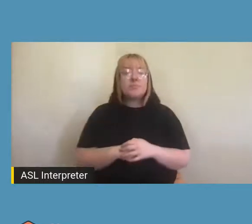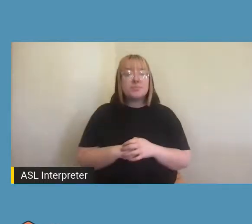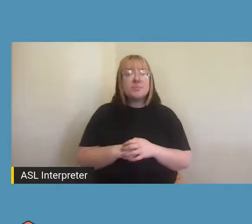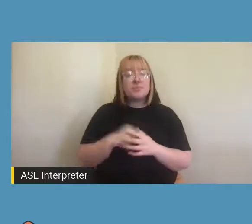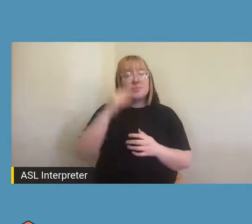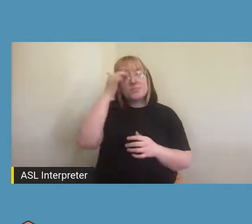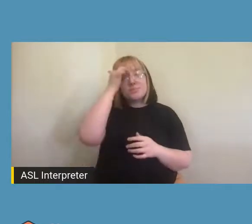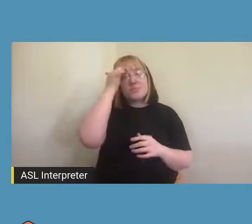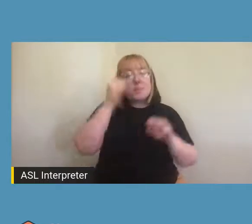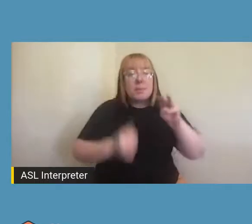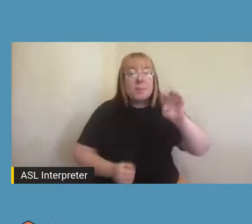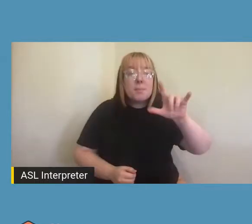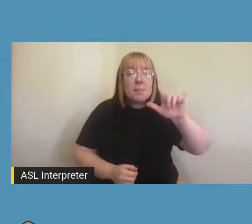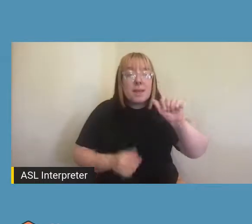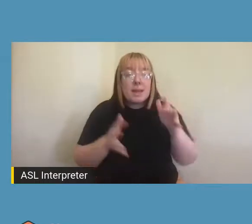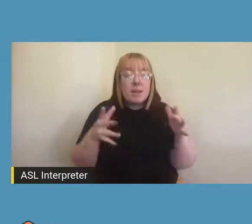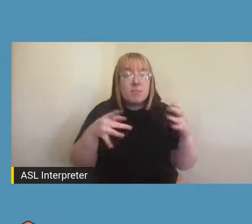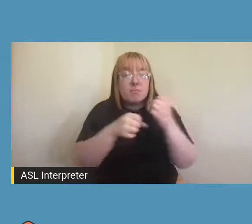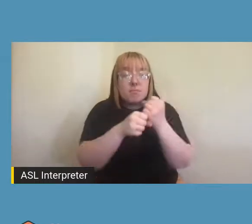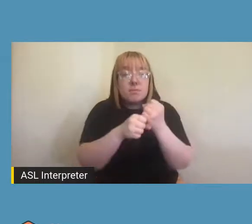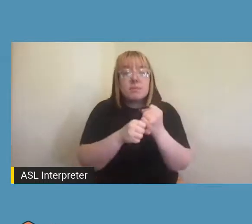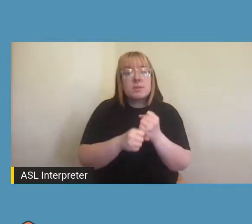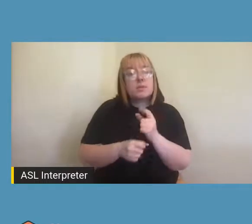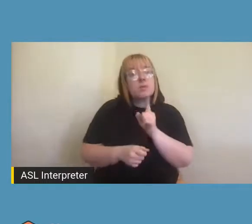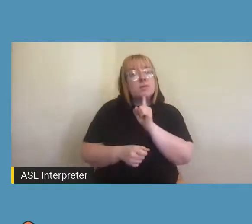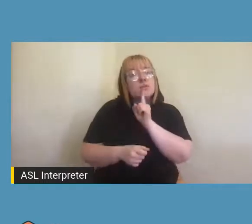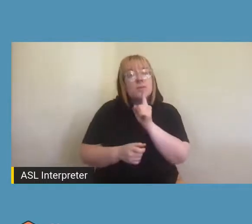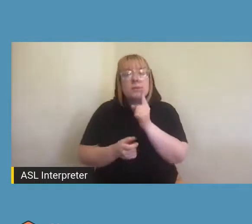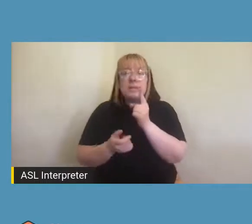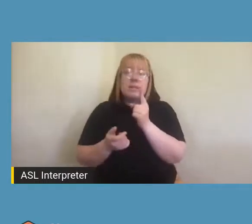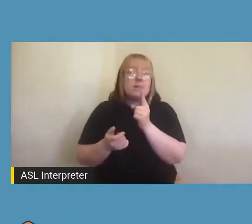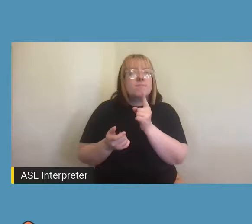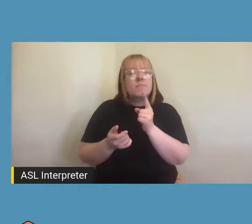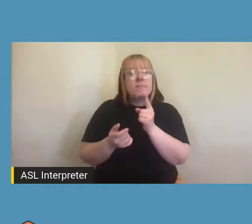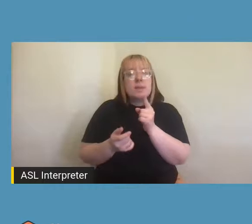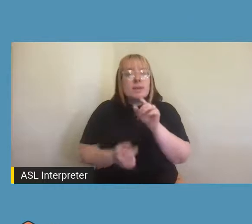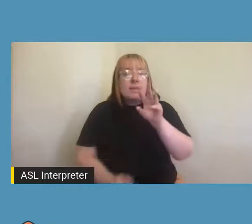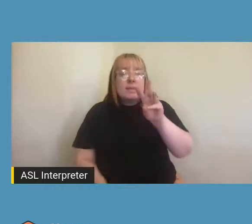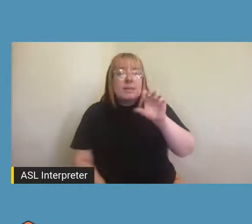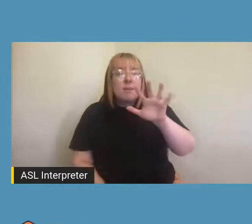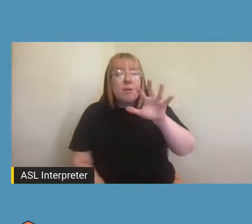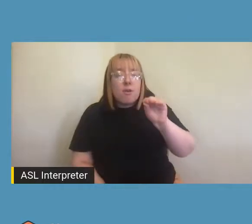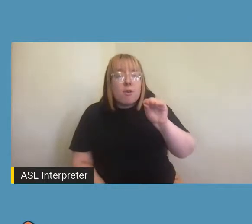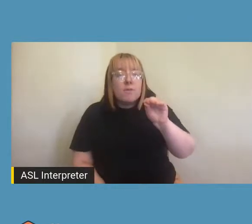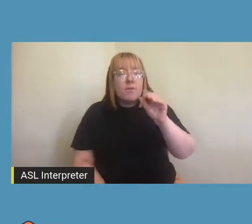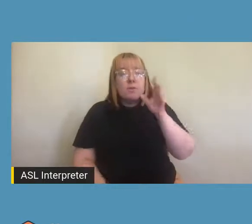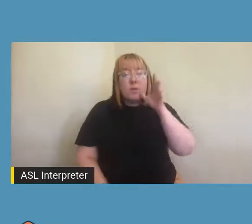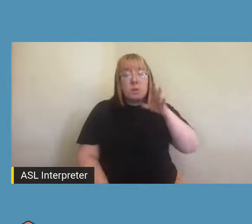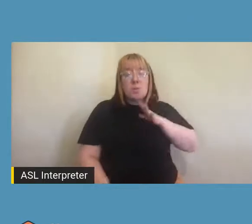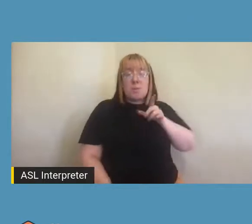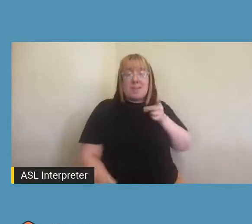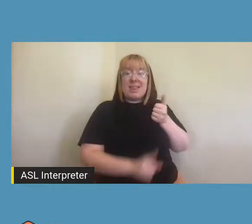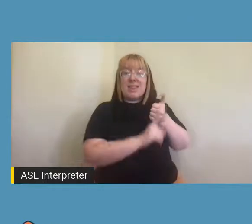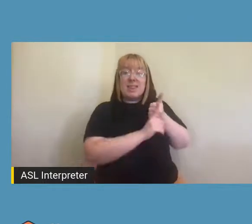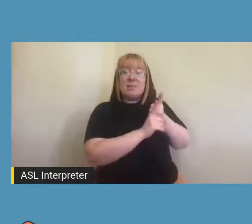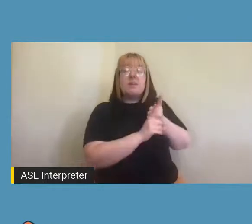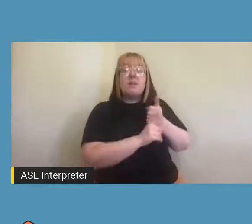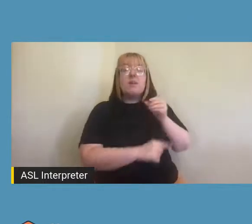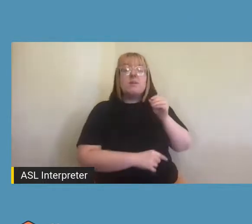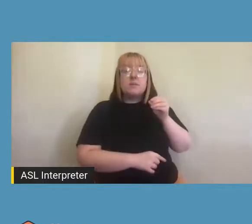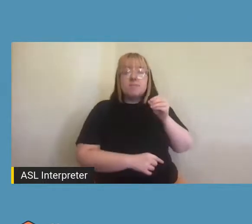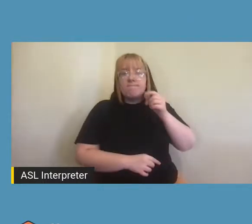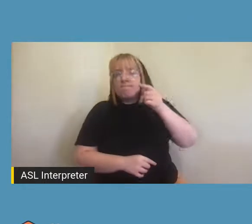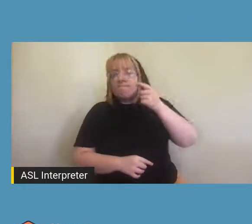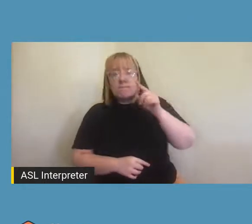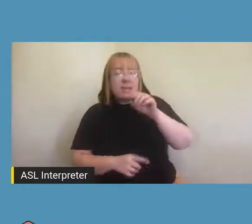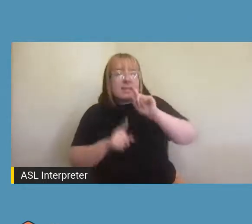Collective, she also works to uplift a hub of over 650 women of color filmmakers in the Chicago area. I've